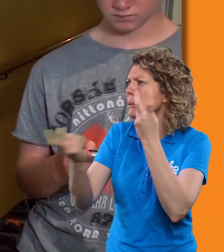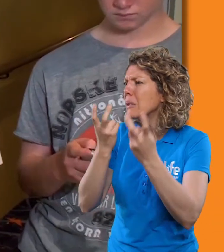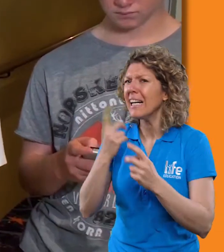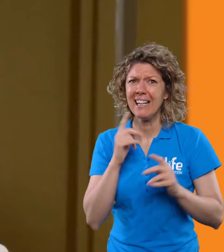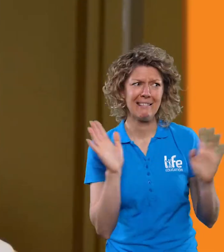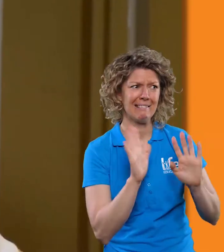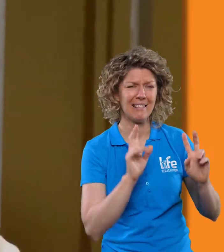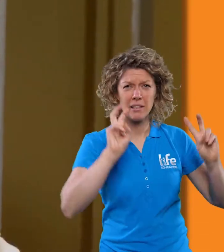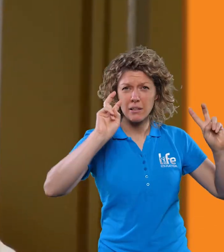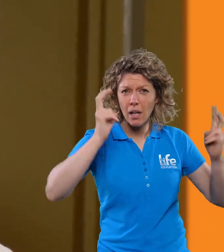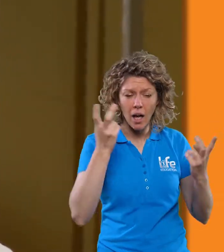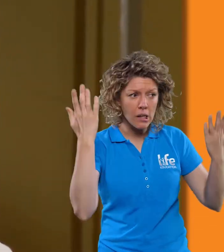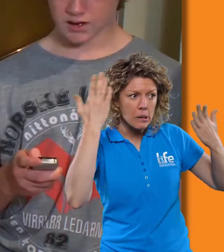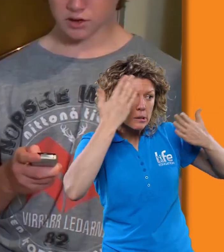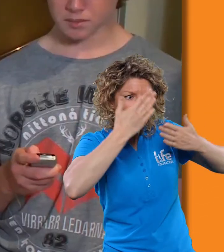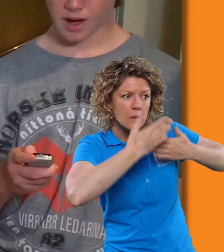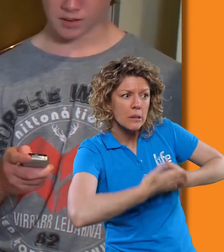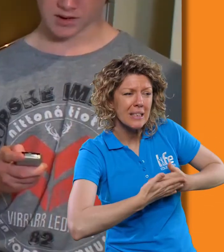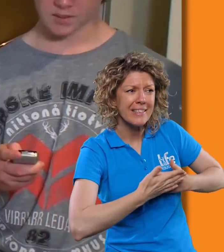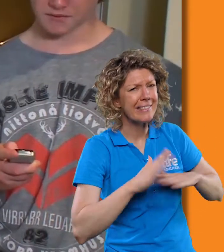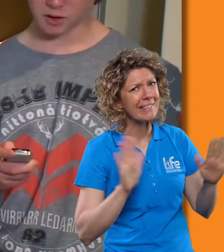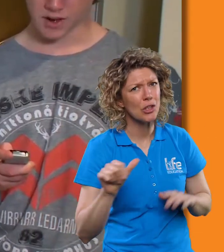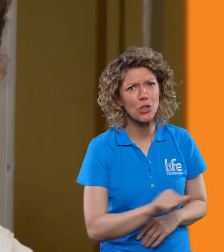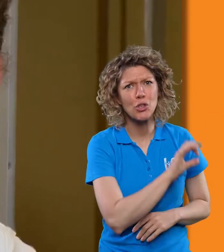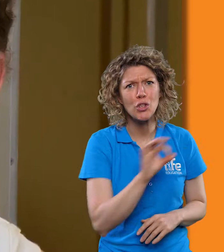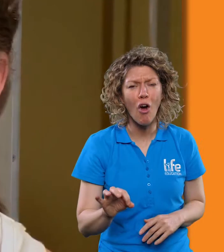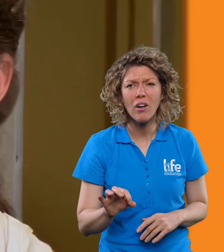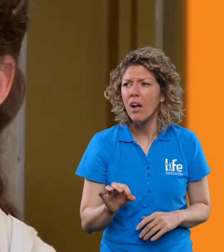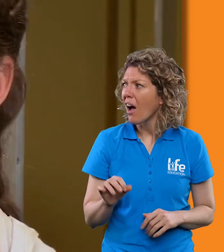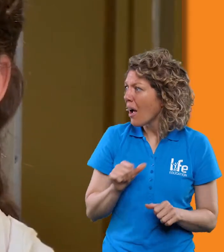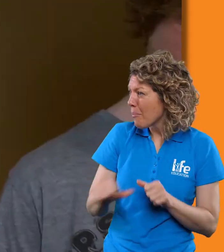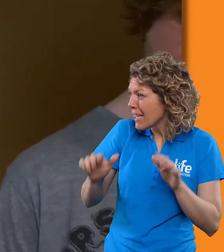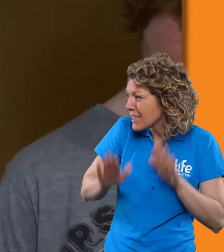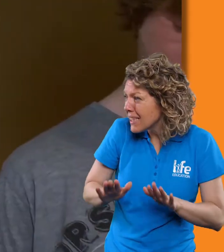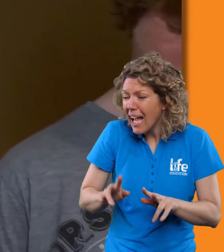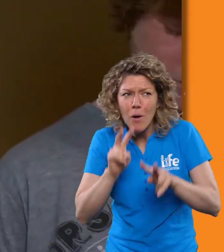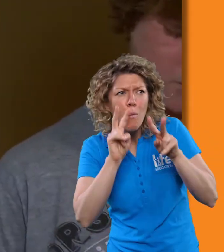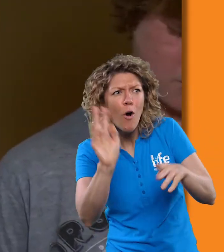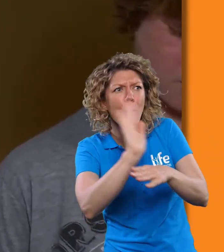it will be by the time we get back. Well, what's the hurry? As long as you're back by the time the film ends. What? Missed the film?